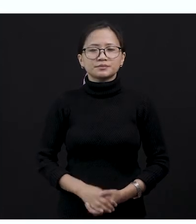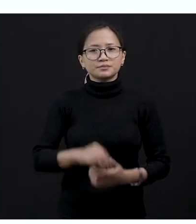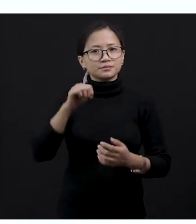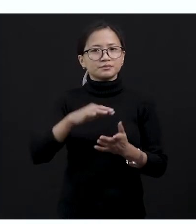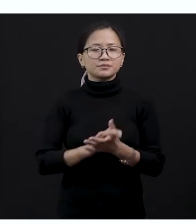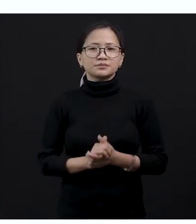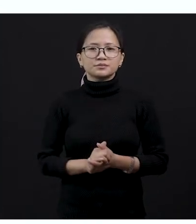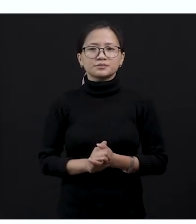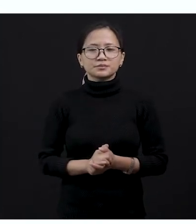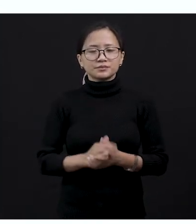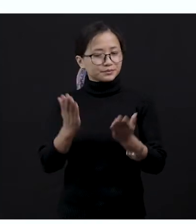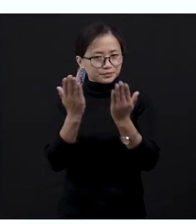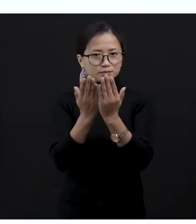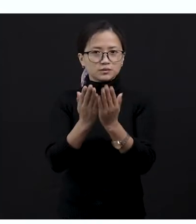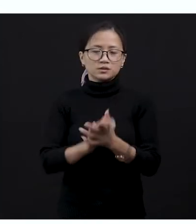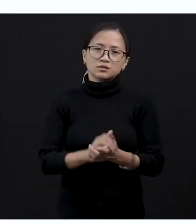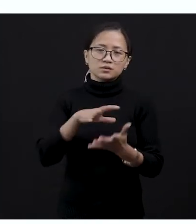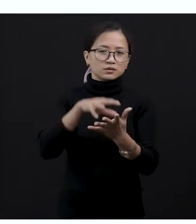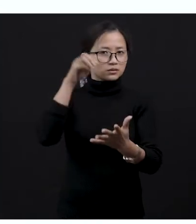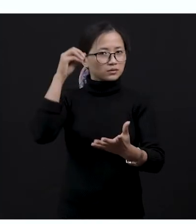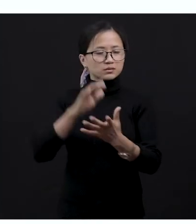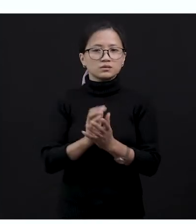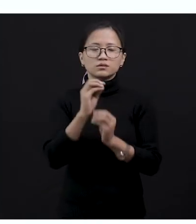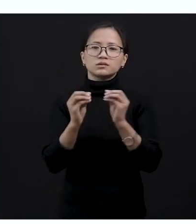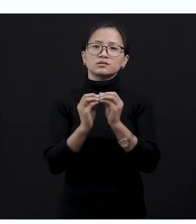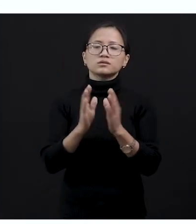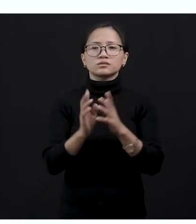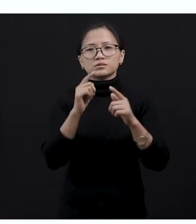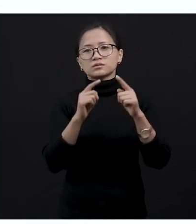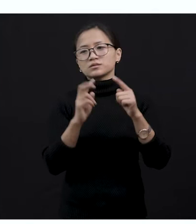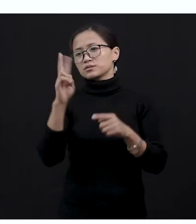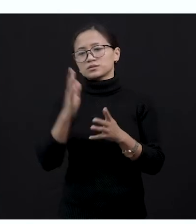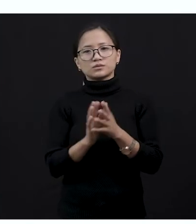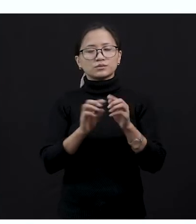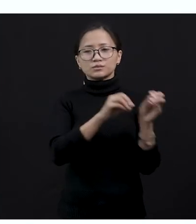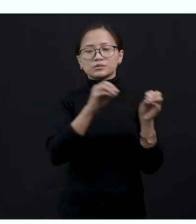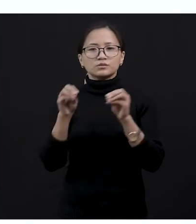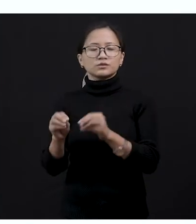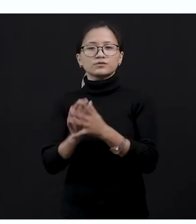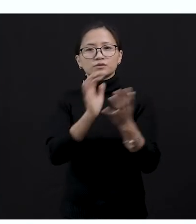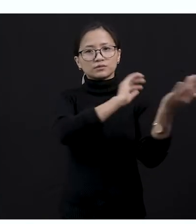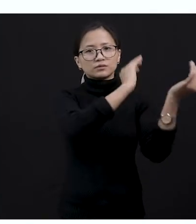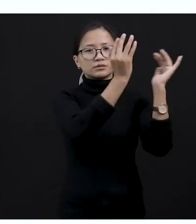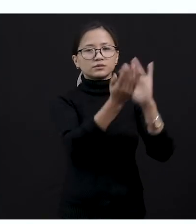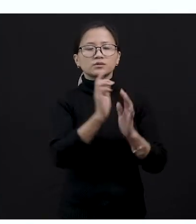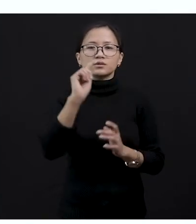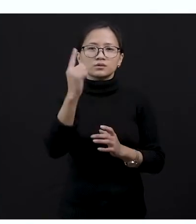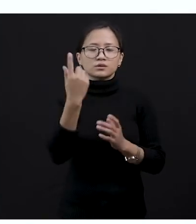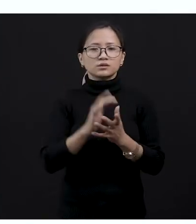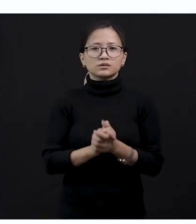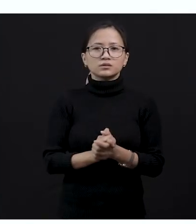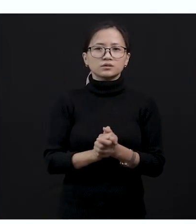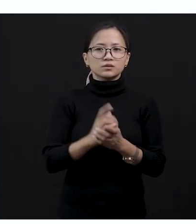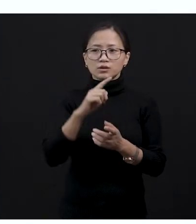Now, so in this lesson, you're going to learn about the two movements of the earth. One is